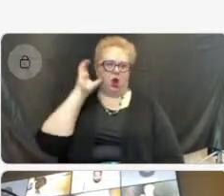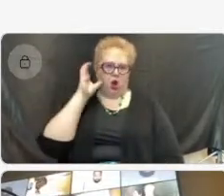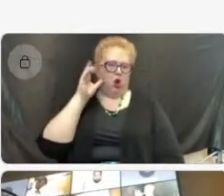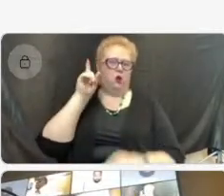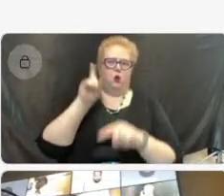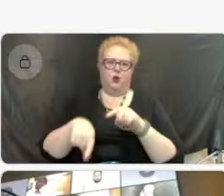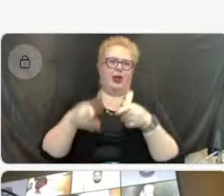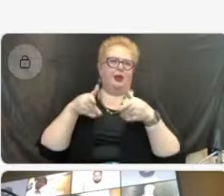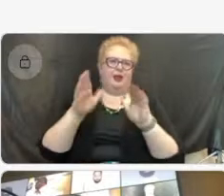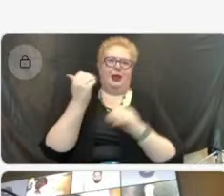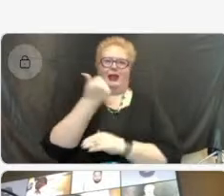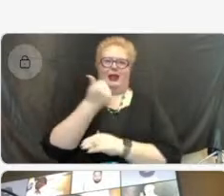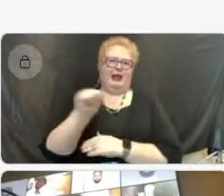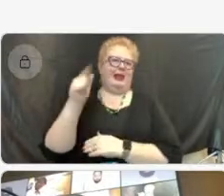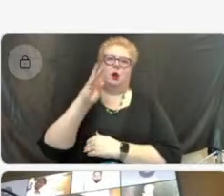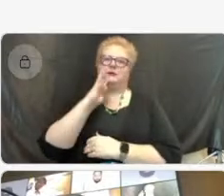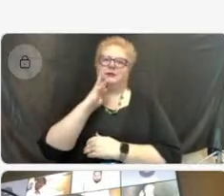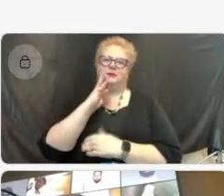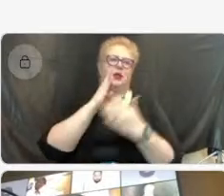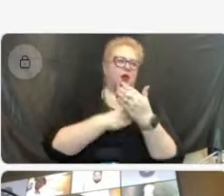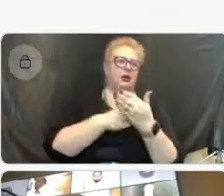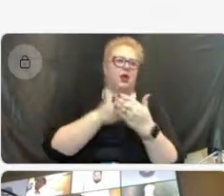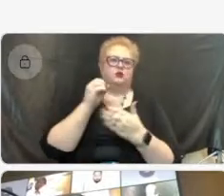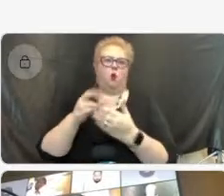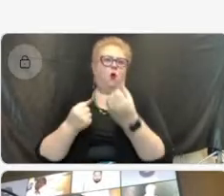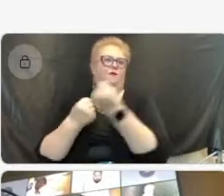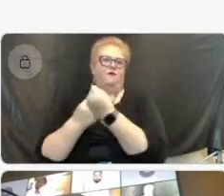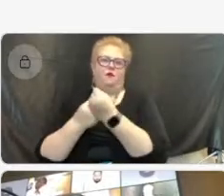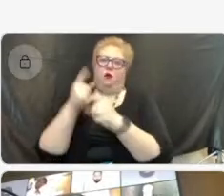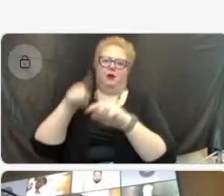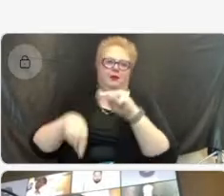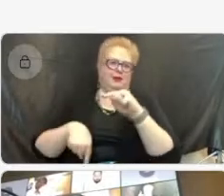cannot let anybody speak either for or against.